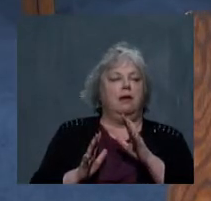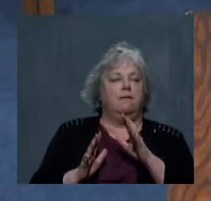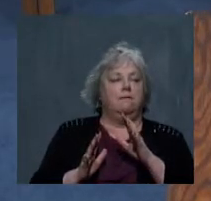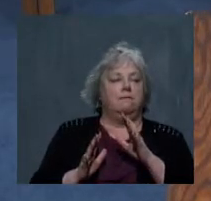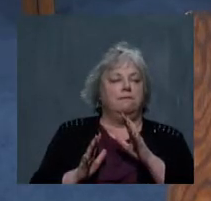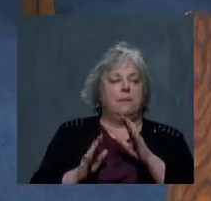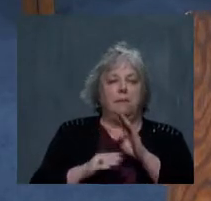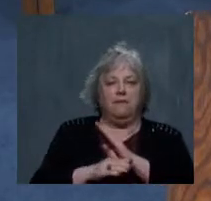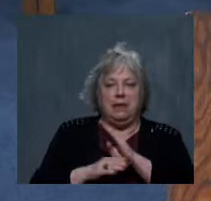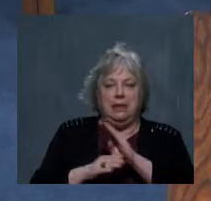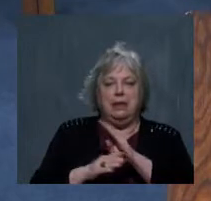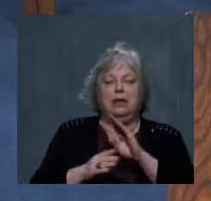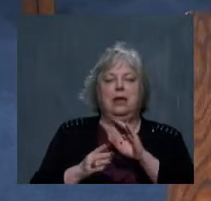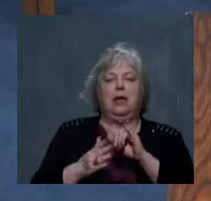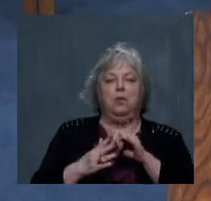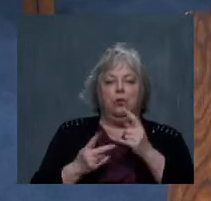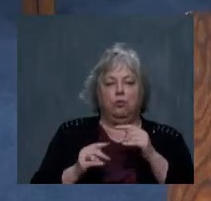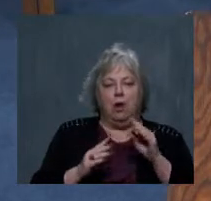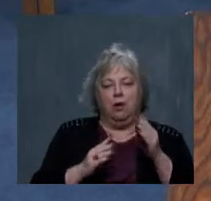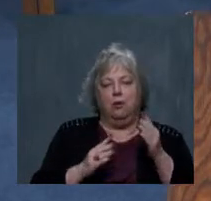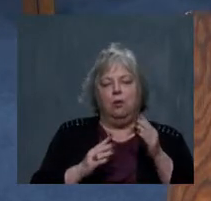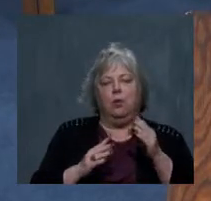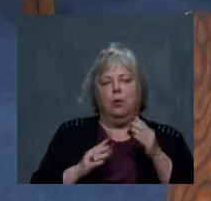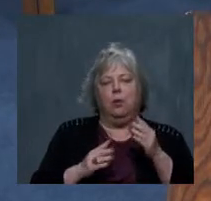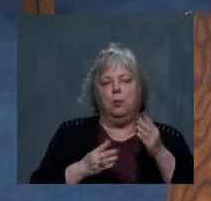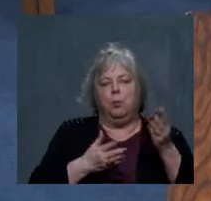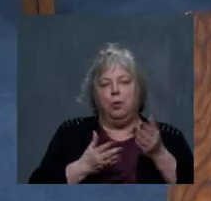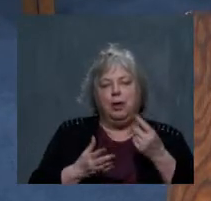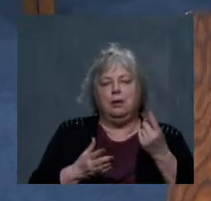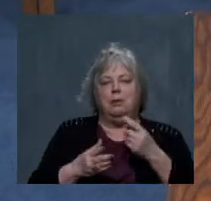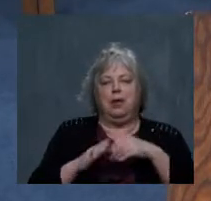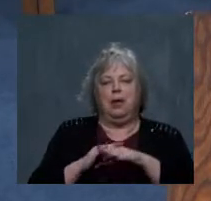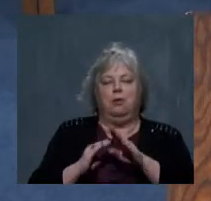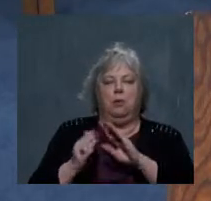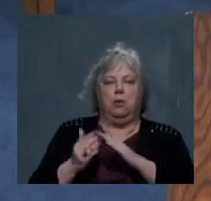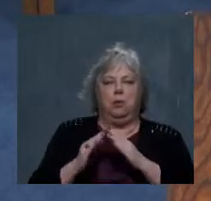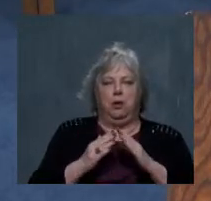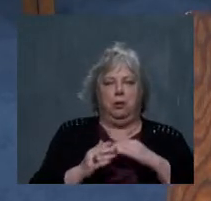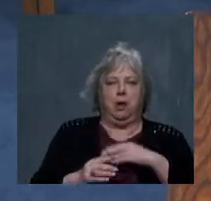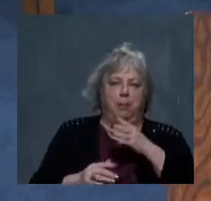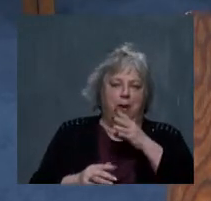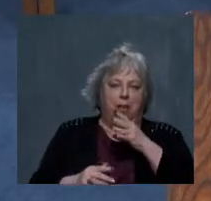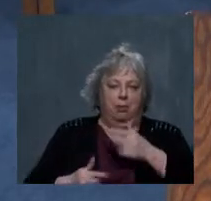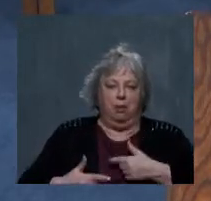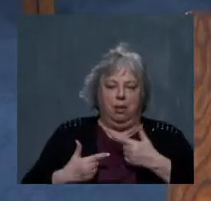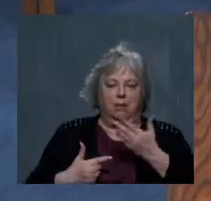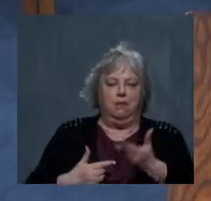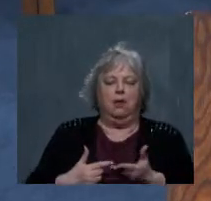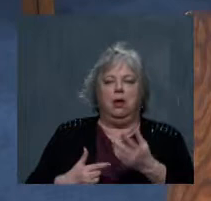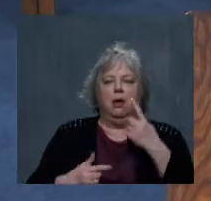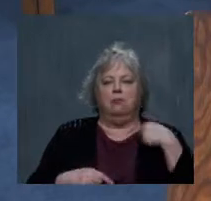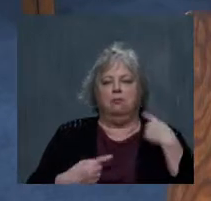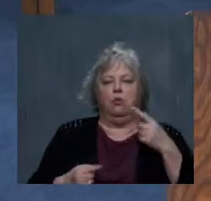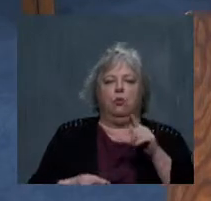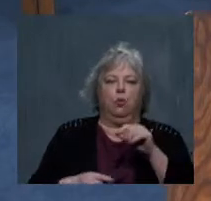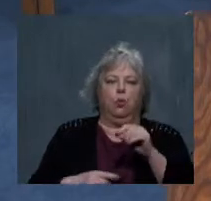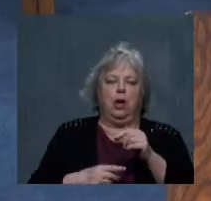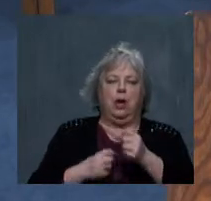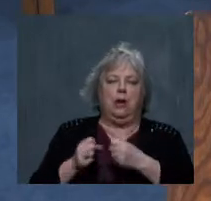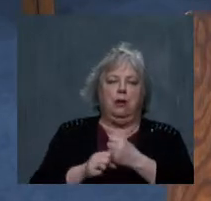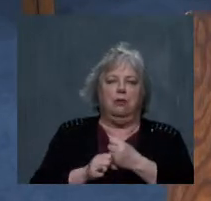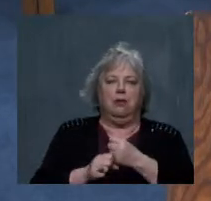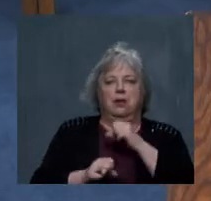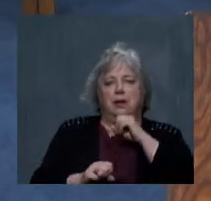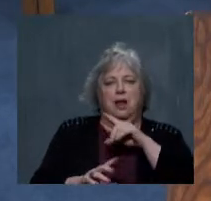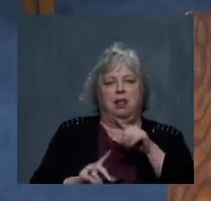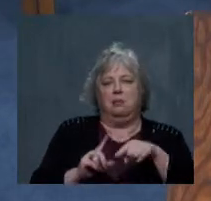We're trying to make something happen in that community. My mother have lived there for 20 years. Nothing positive really in that community.